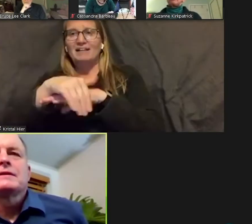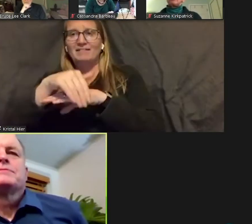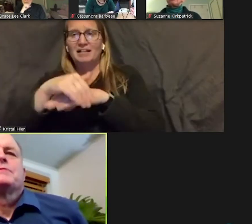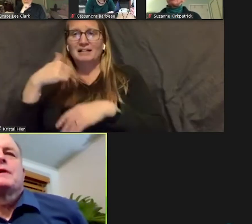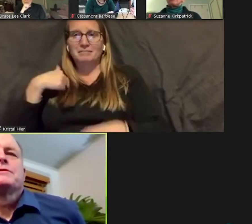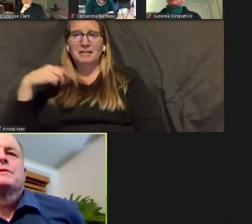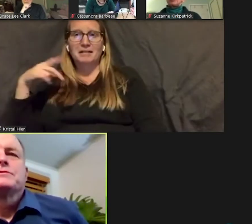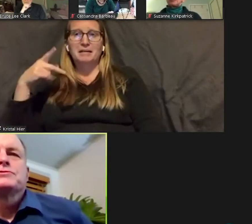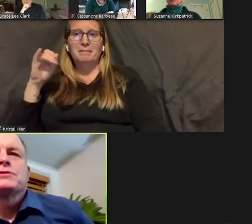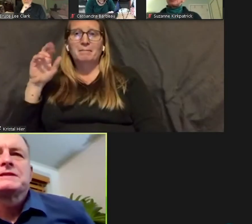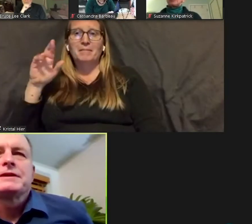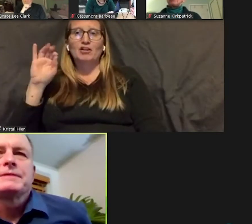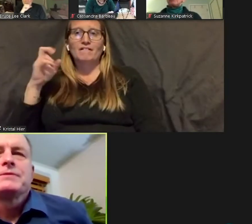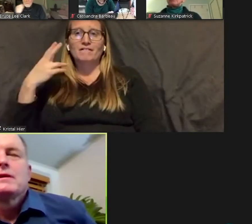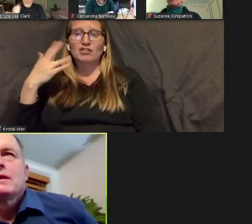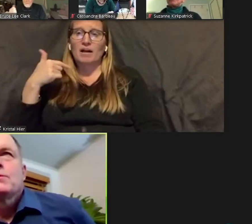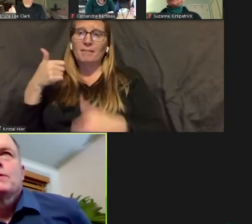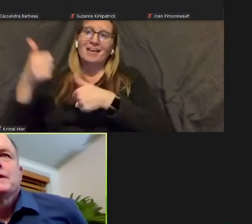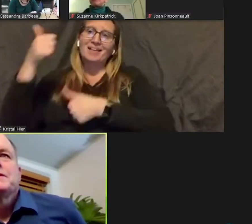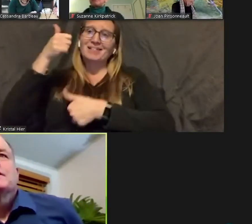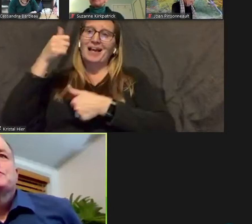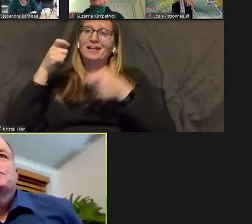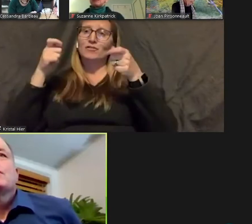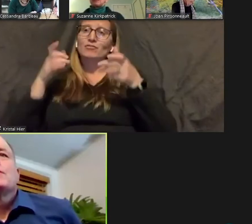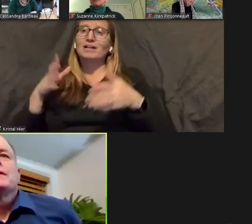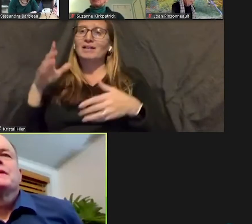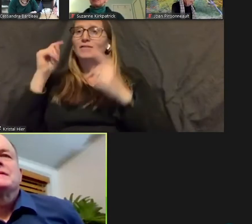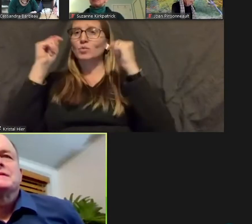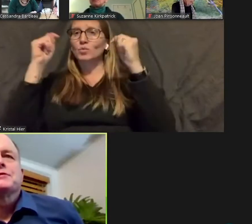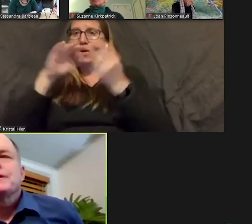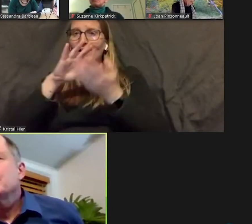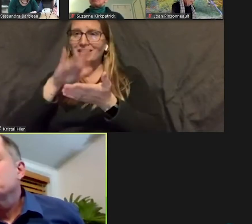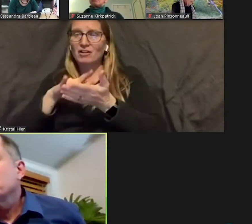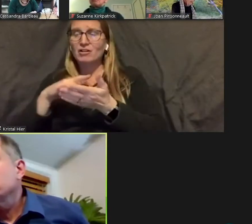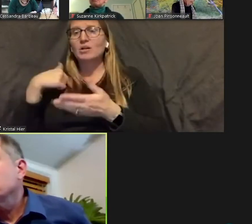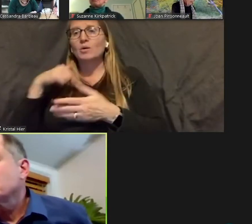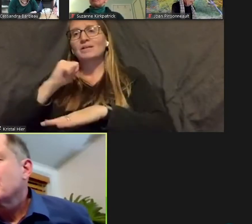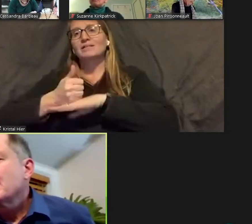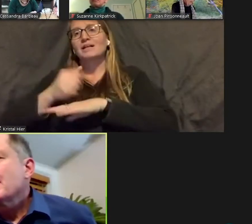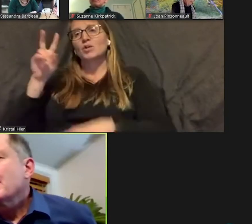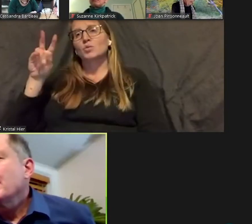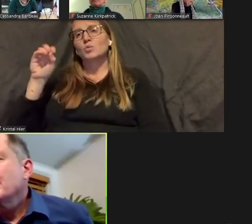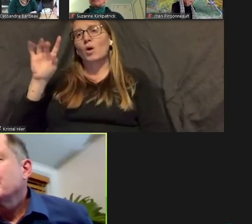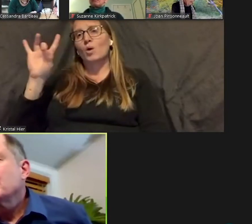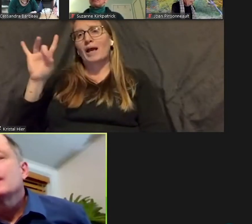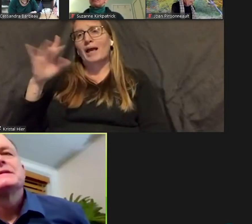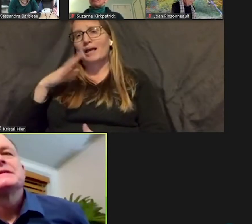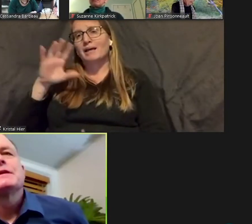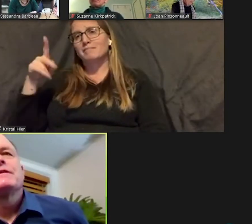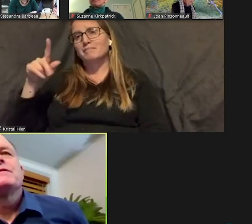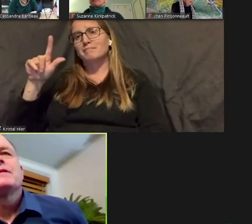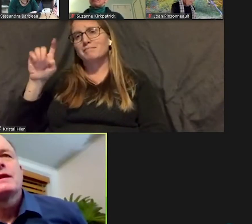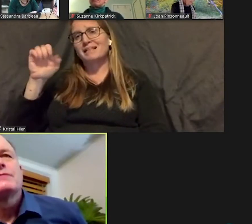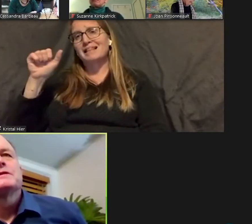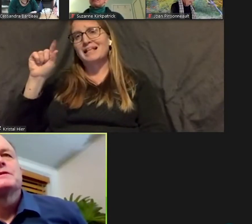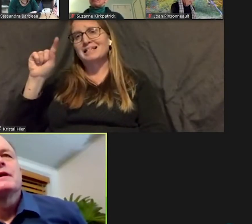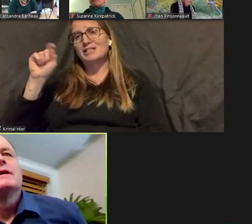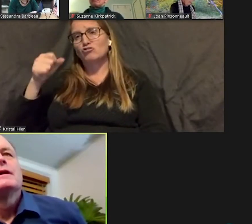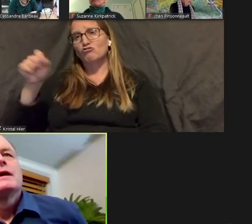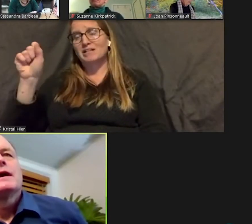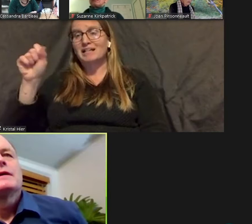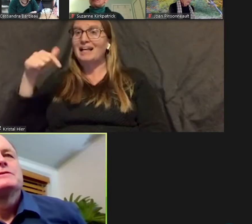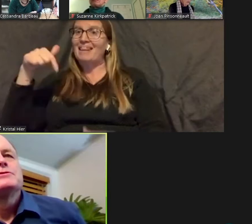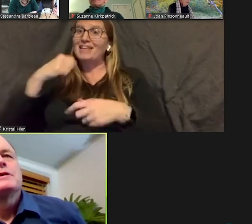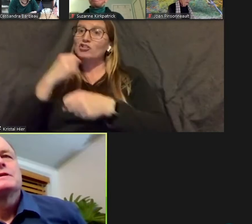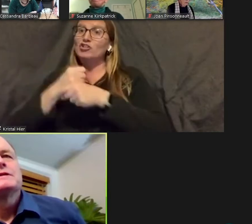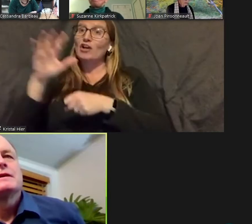Fish. I'm the Executive Director of the Tutorial Center. We're at 208 Pleasant Street in Bennington. And this is our 50th